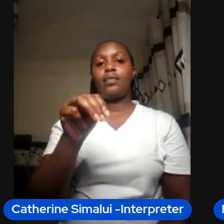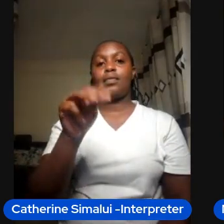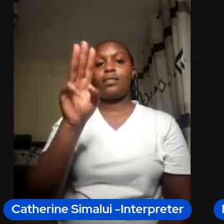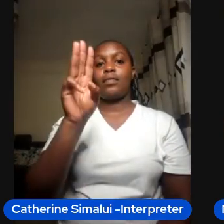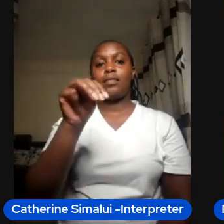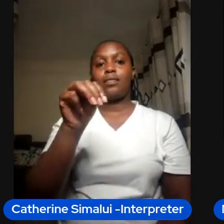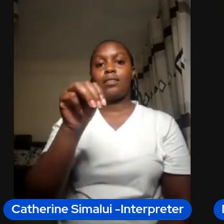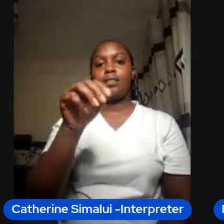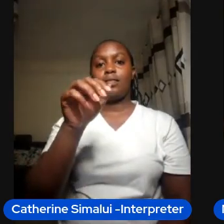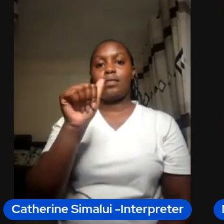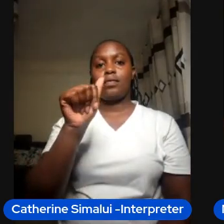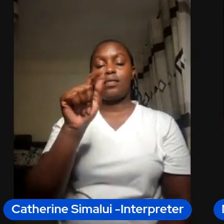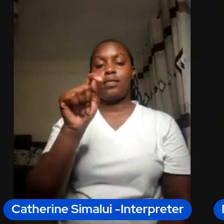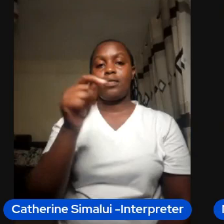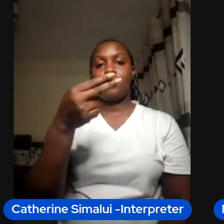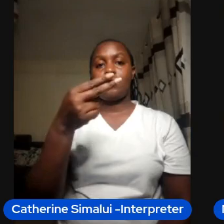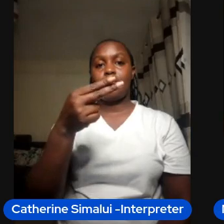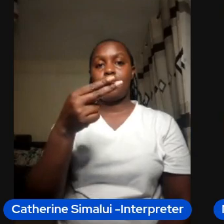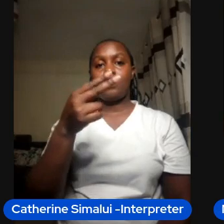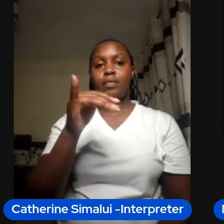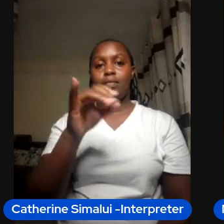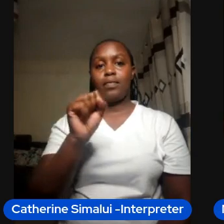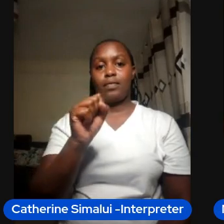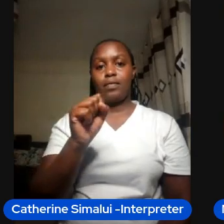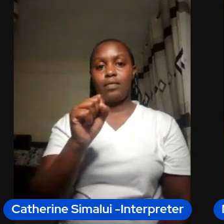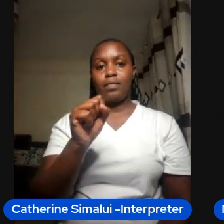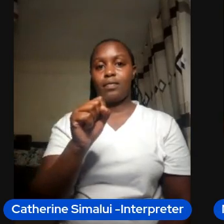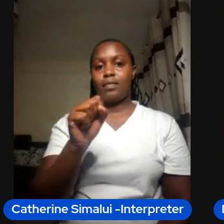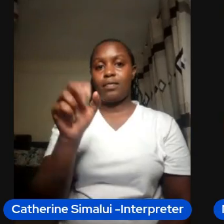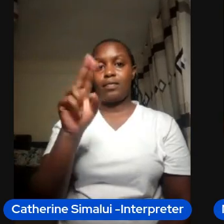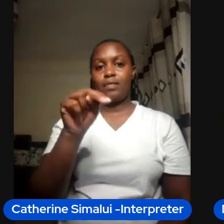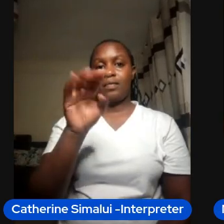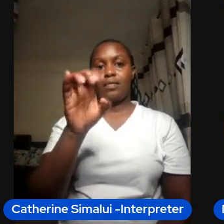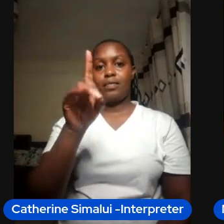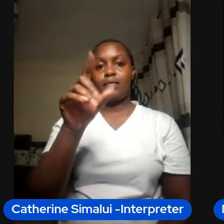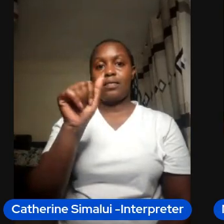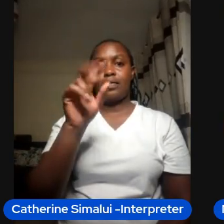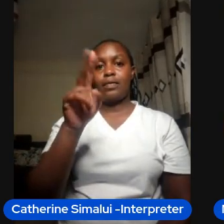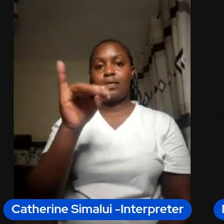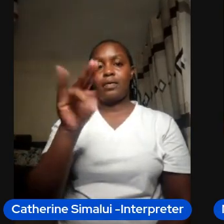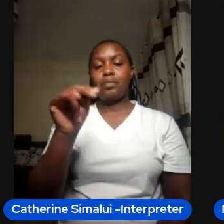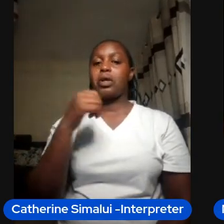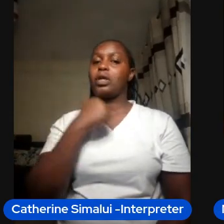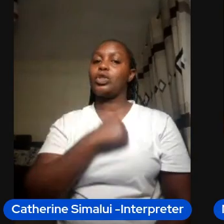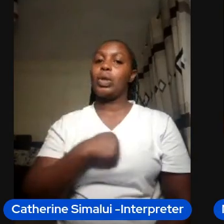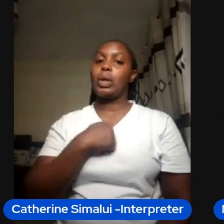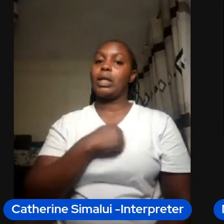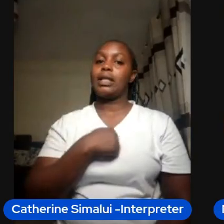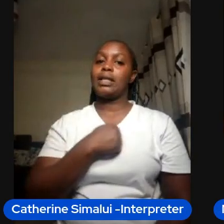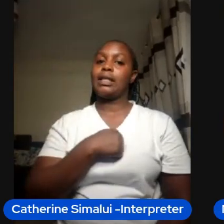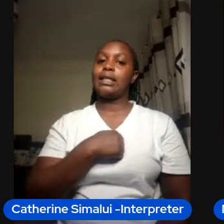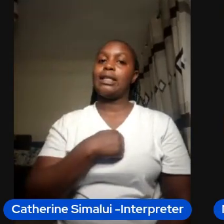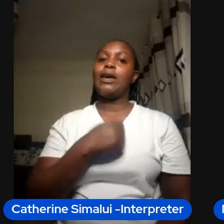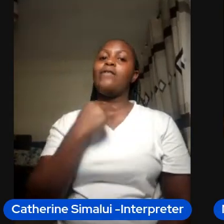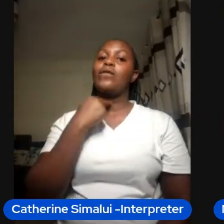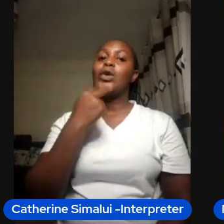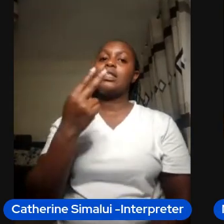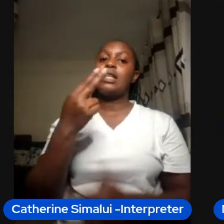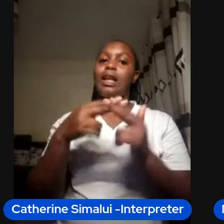Matthews never Nedavin. Sorry about I am so African, sorry.